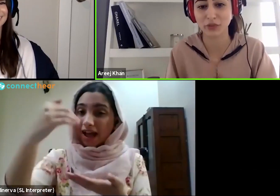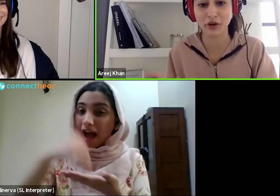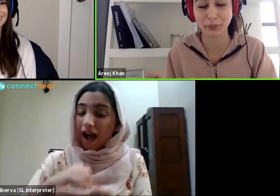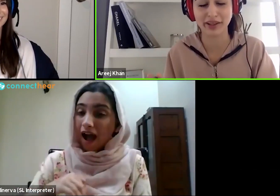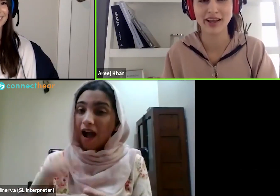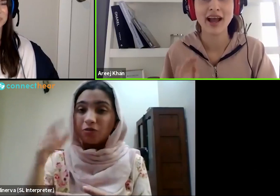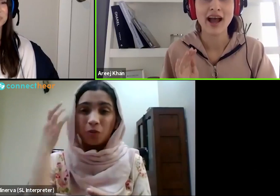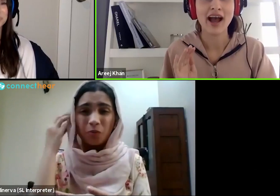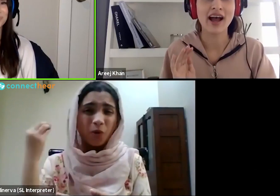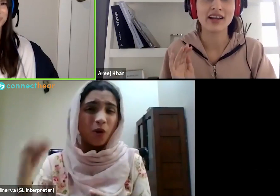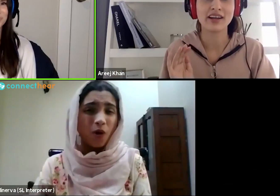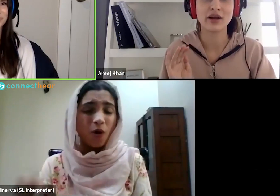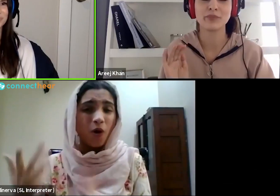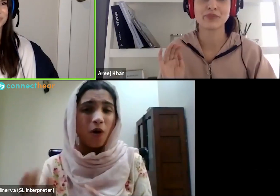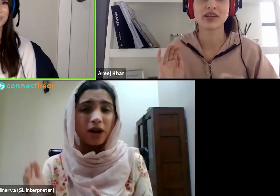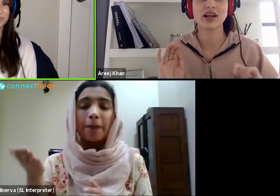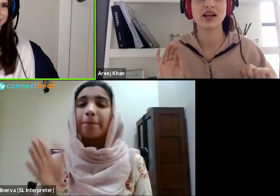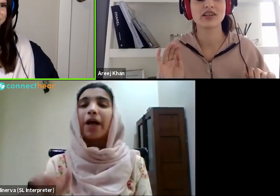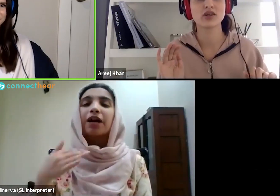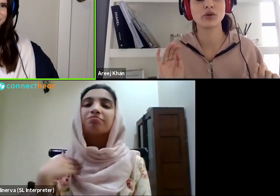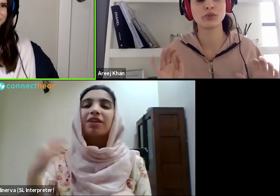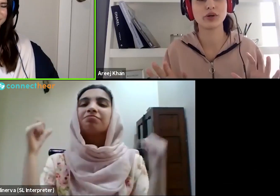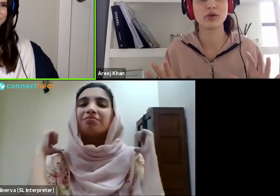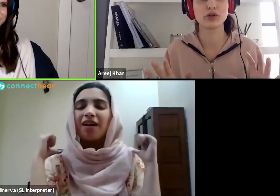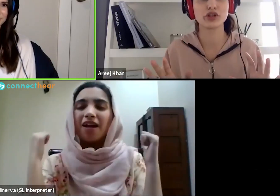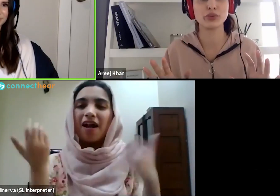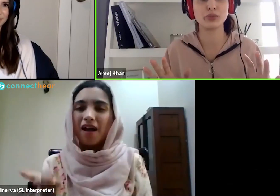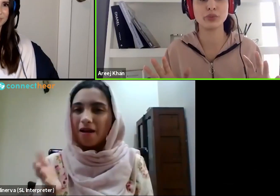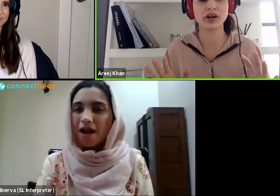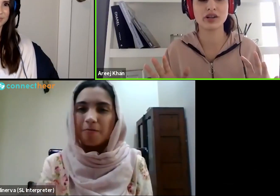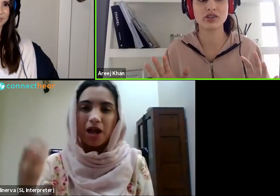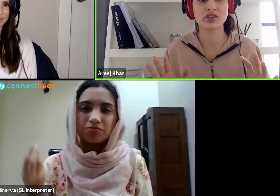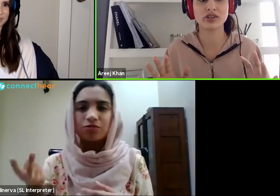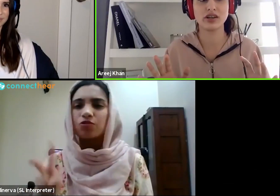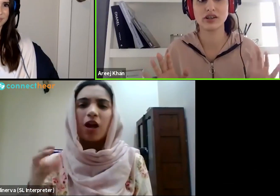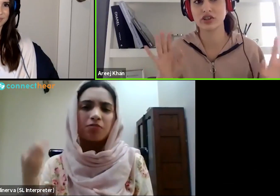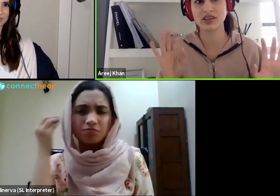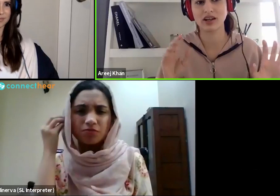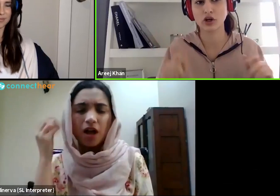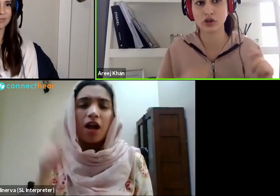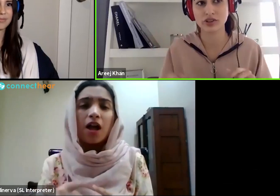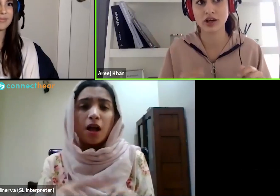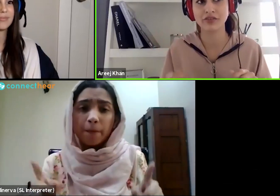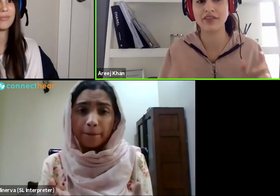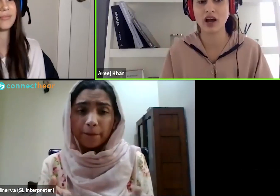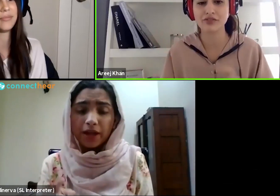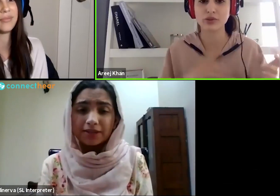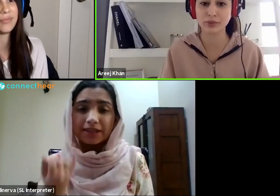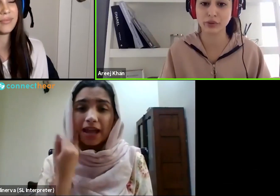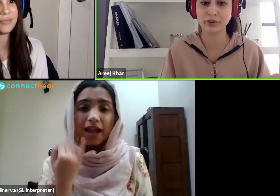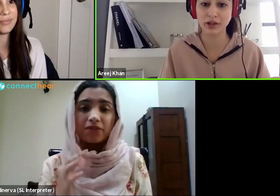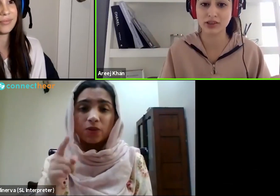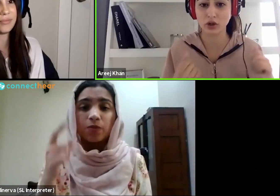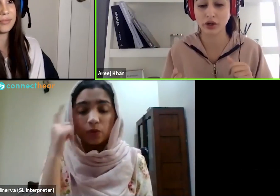like your therapy. And so would you just cook yourself and then